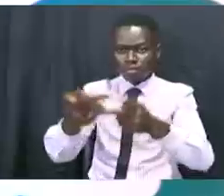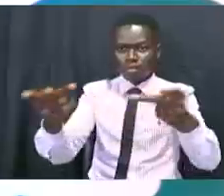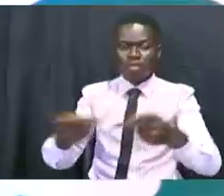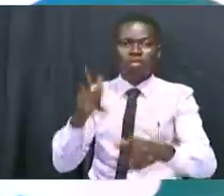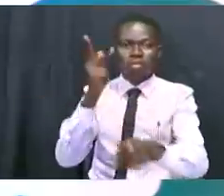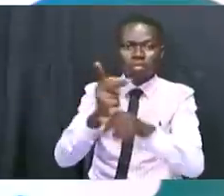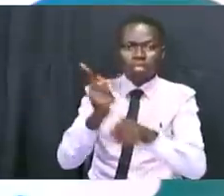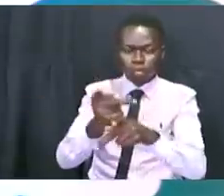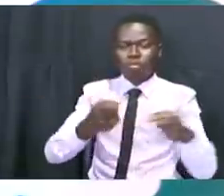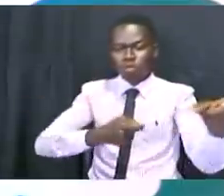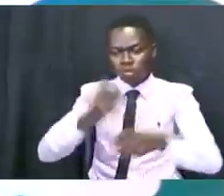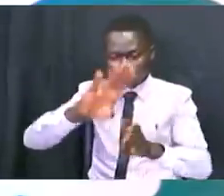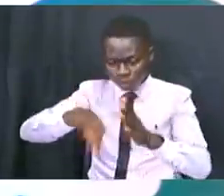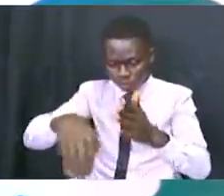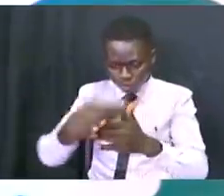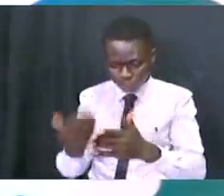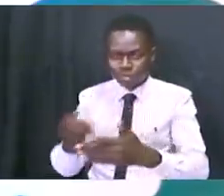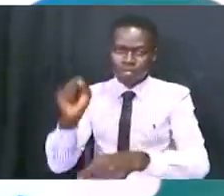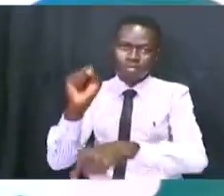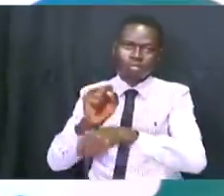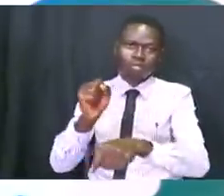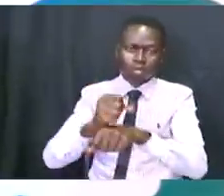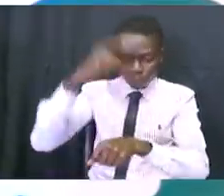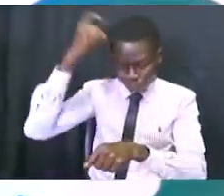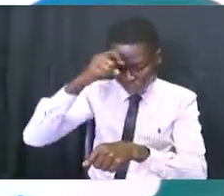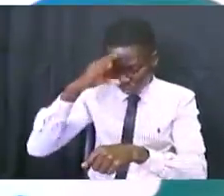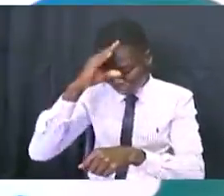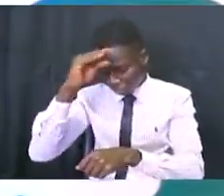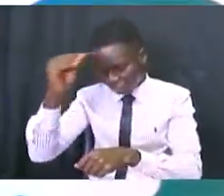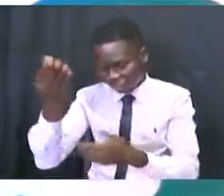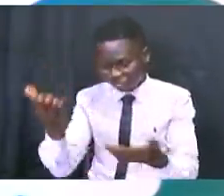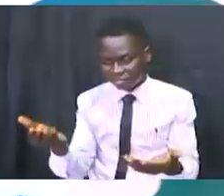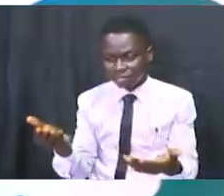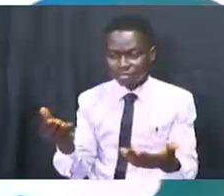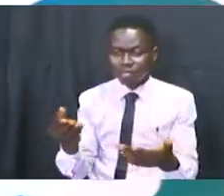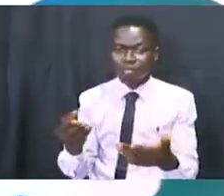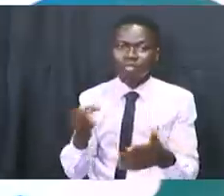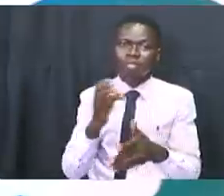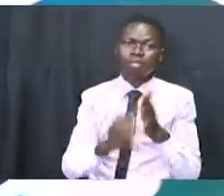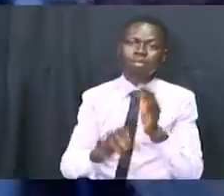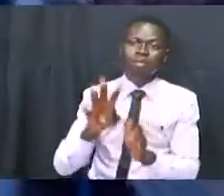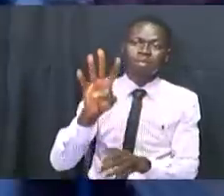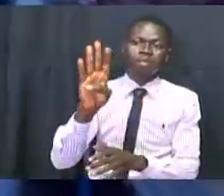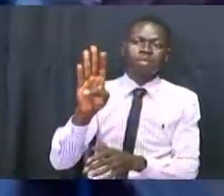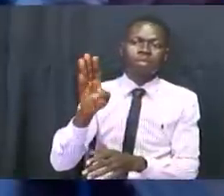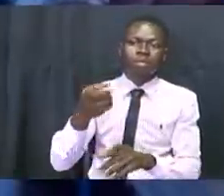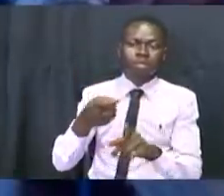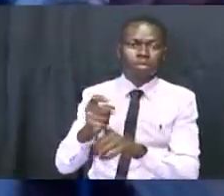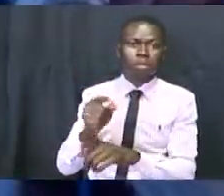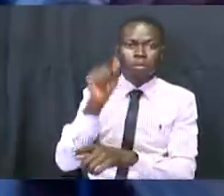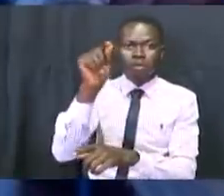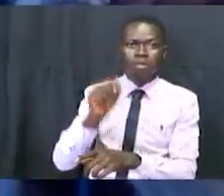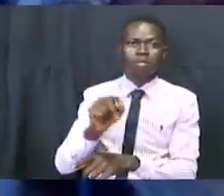and placed him in charge of all its wise men. Now, chapter 4, from verse